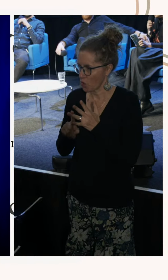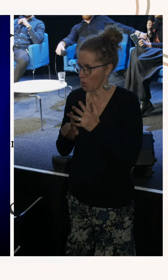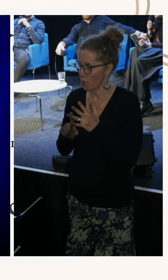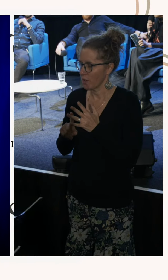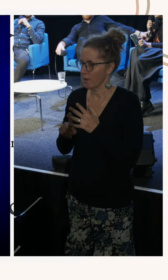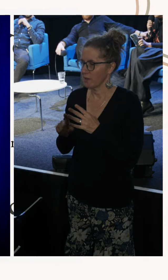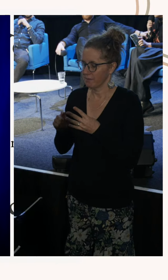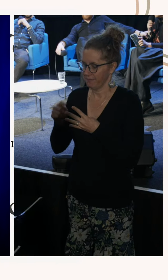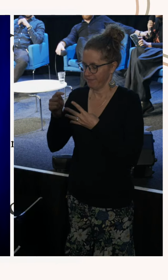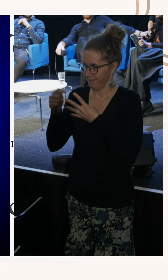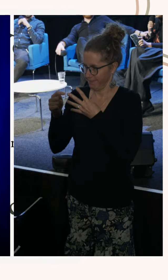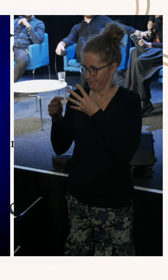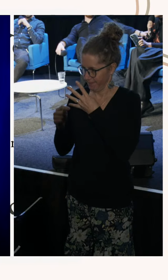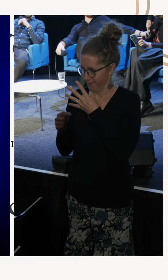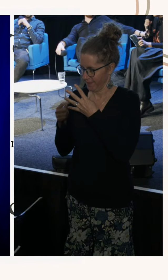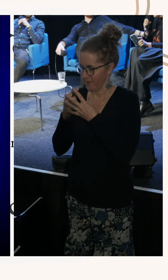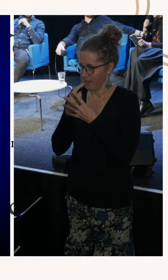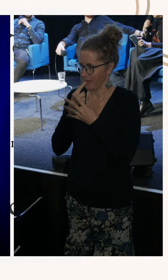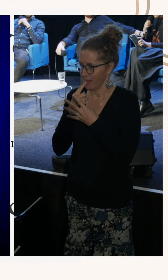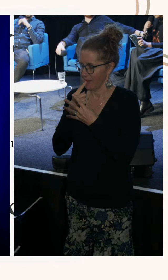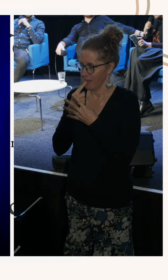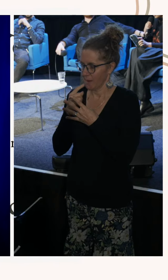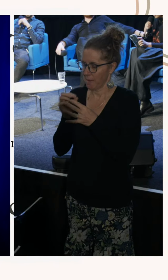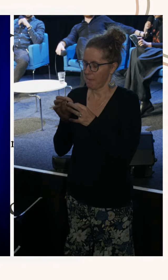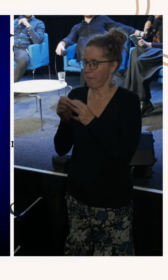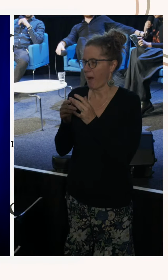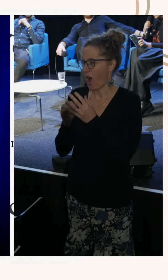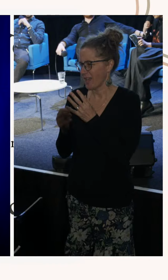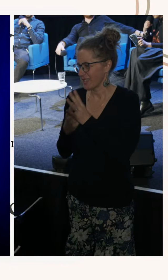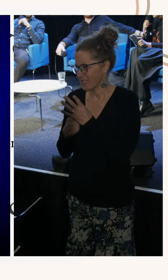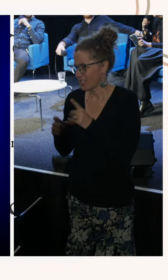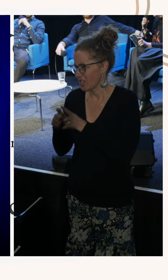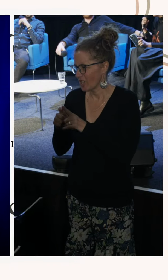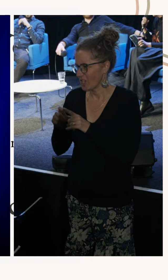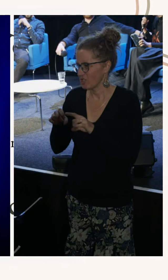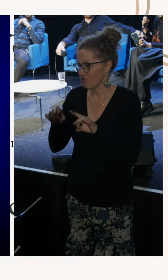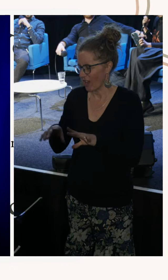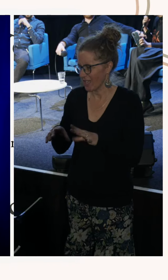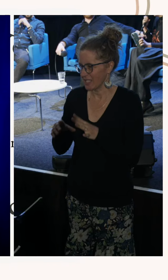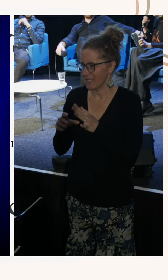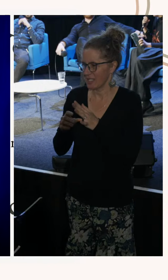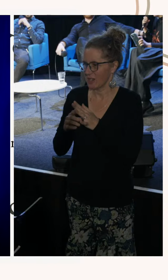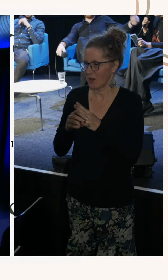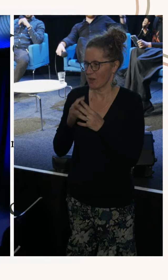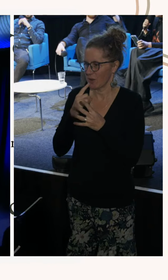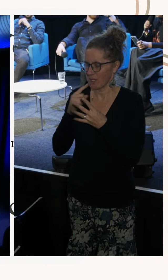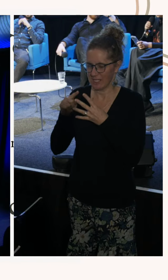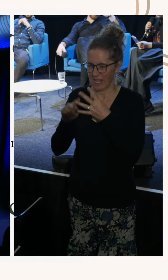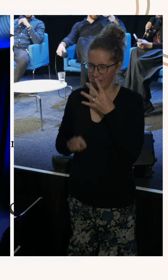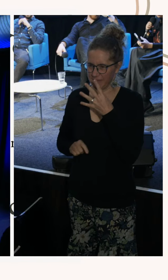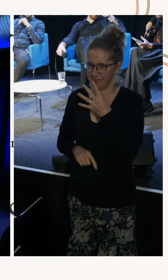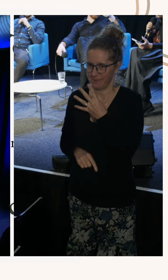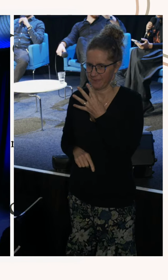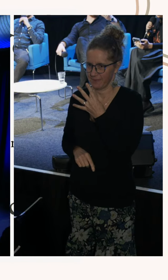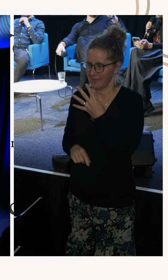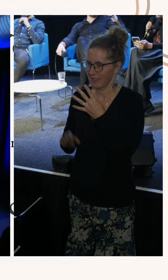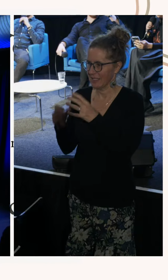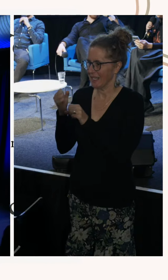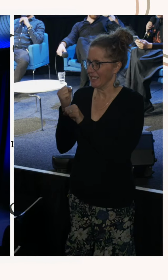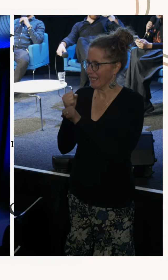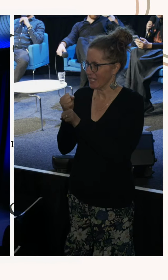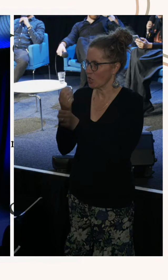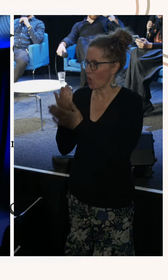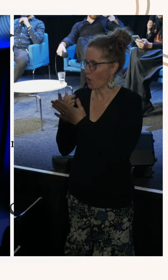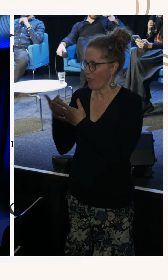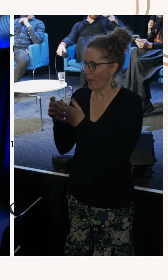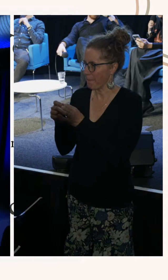Temper Australian, bias democratic. Democratically biased, Australian tempered. Or get on the beers. Get on the